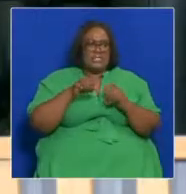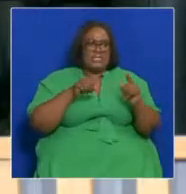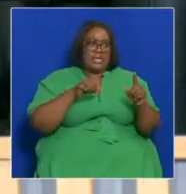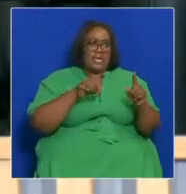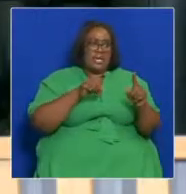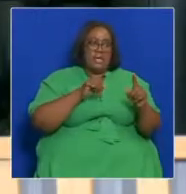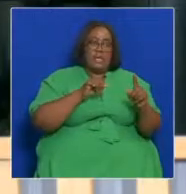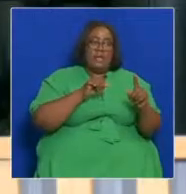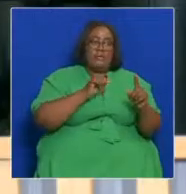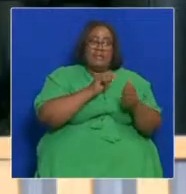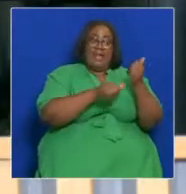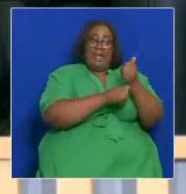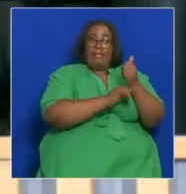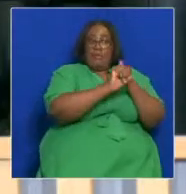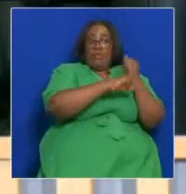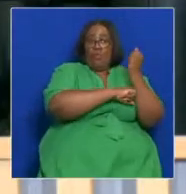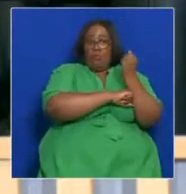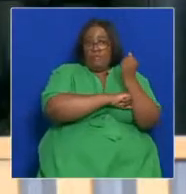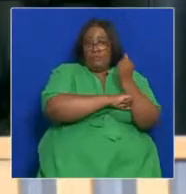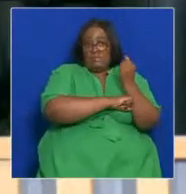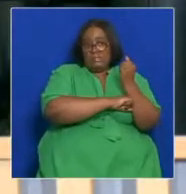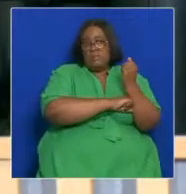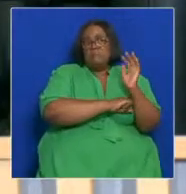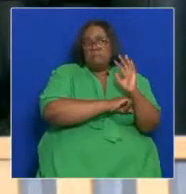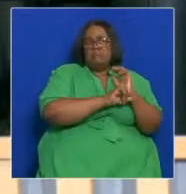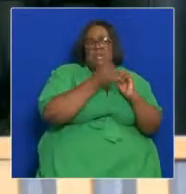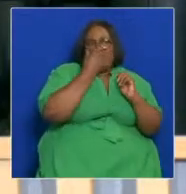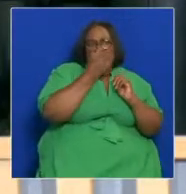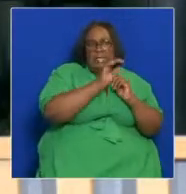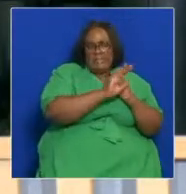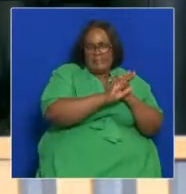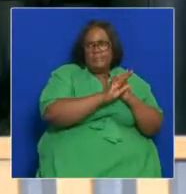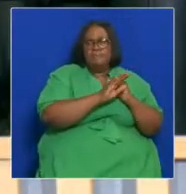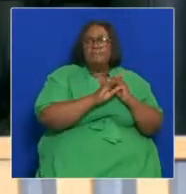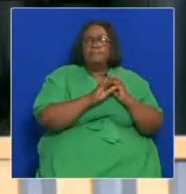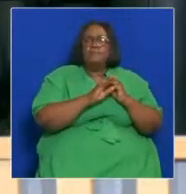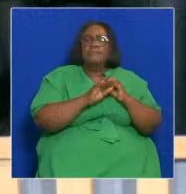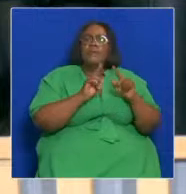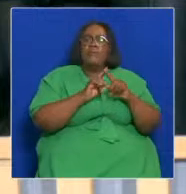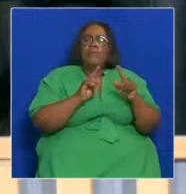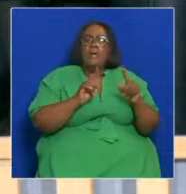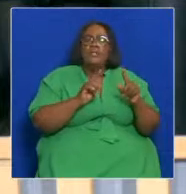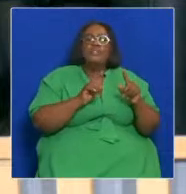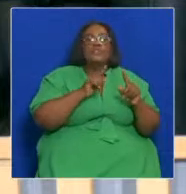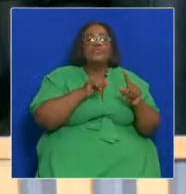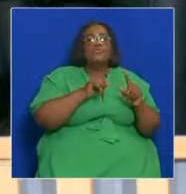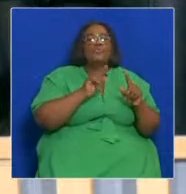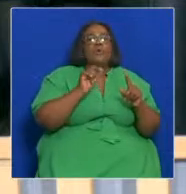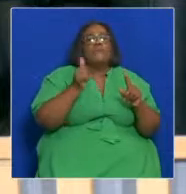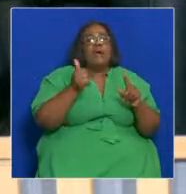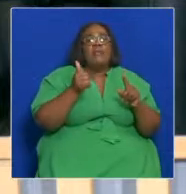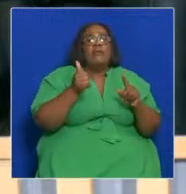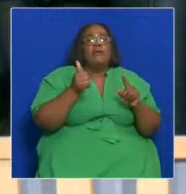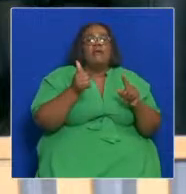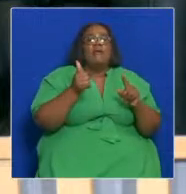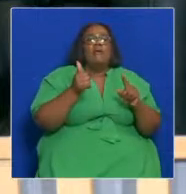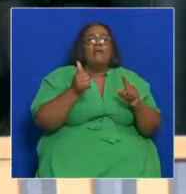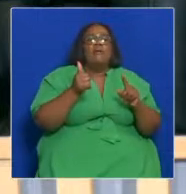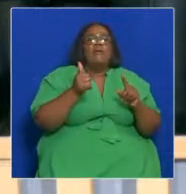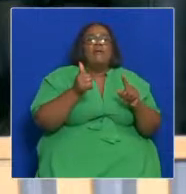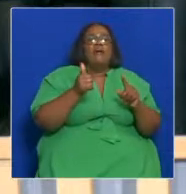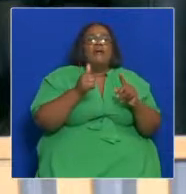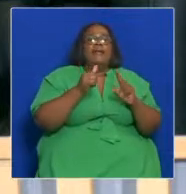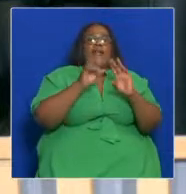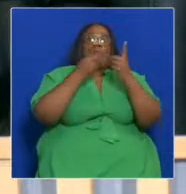if that is the decision, or the determination, but then you get to refer to other law enforcement.